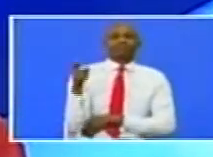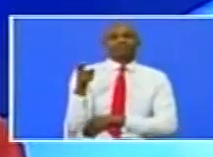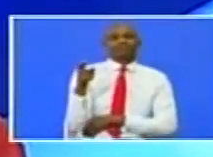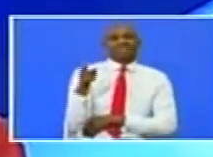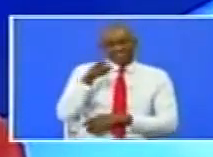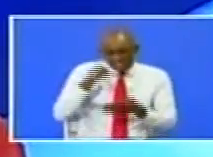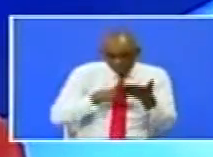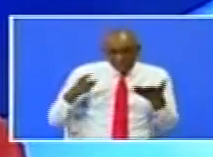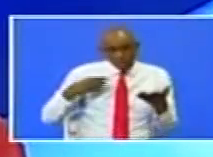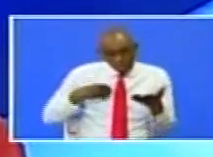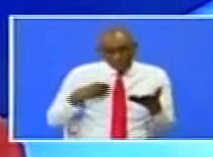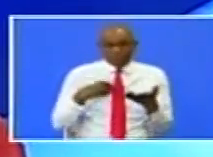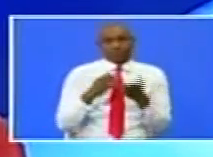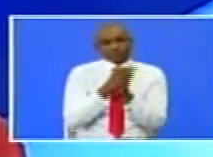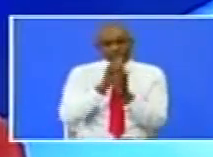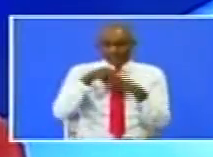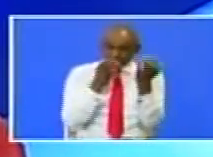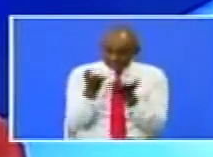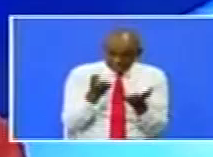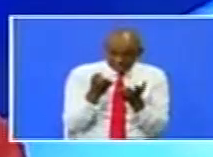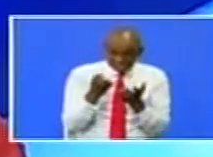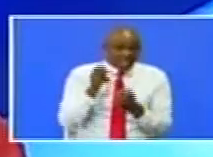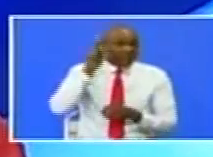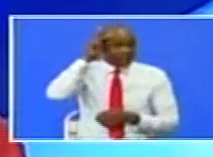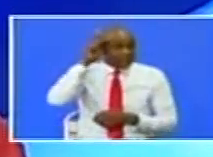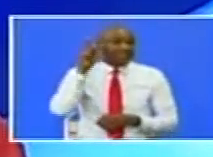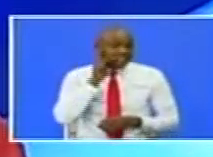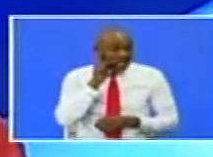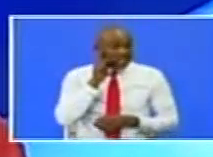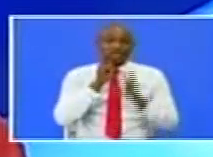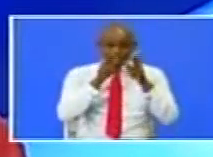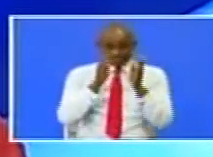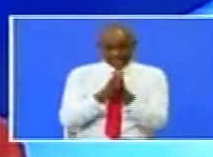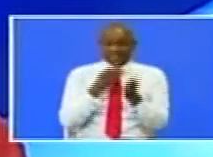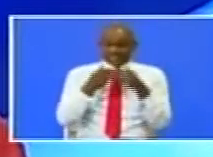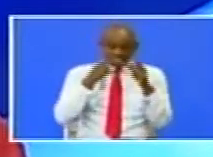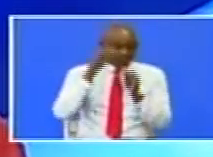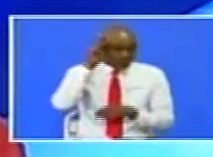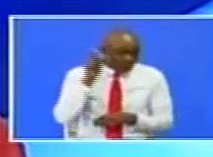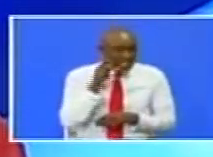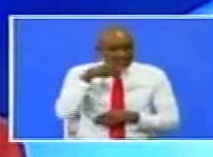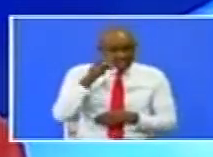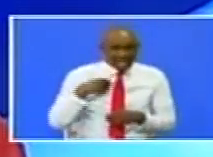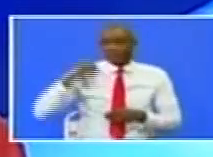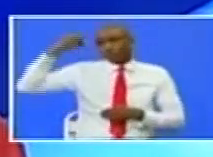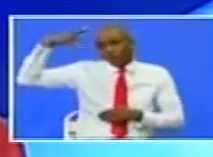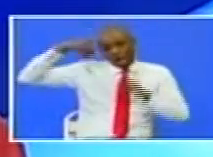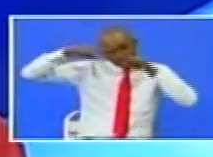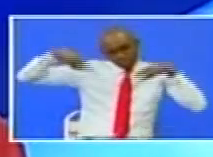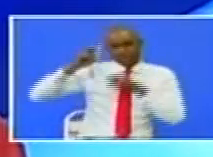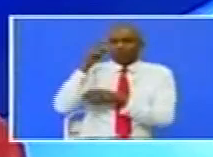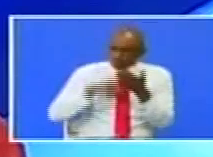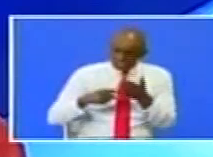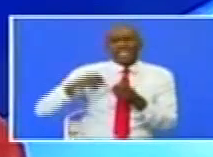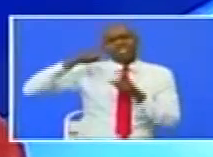this week's episode of The Next Frontier, Philip Keitany visits a farmer in Eldoret using the solar milk cooling machine, who says